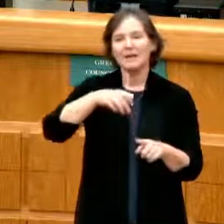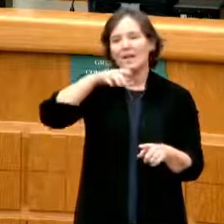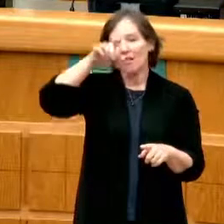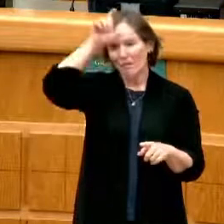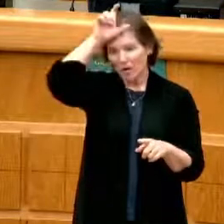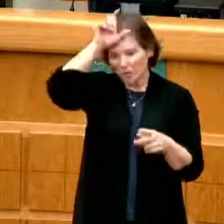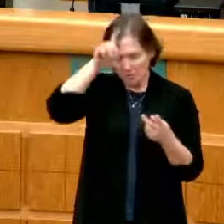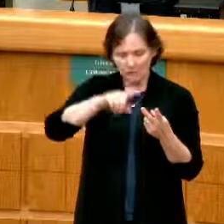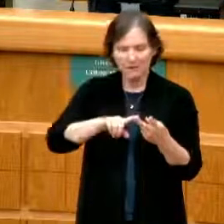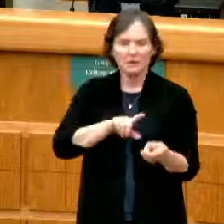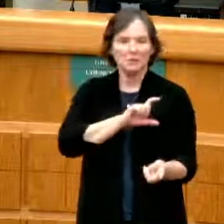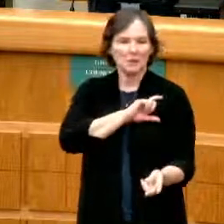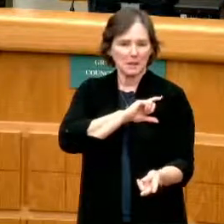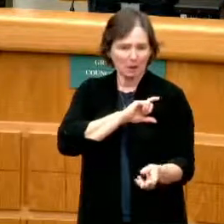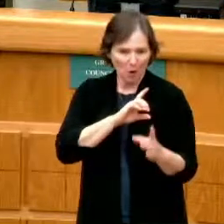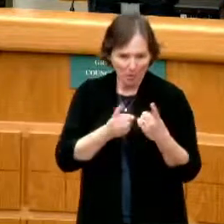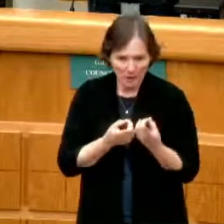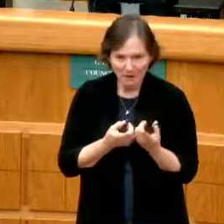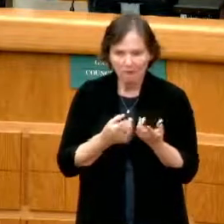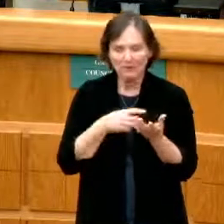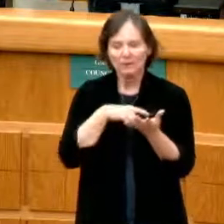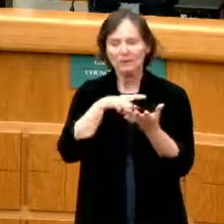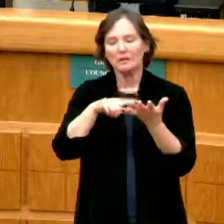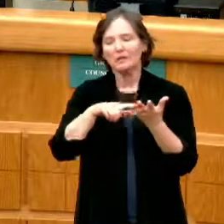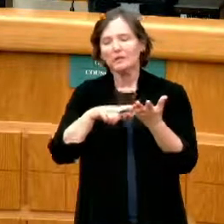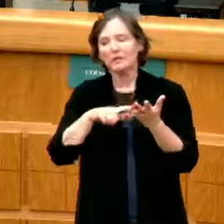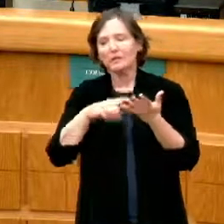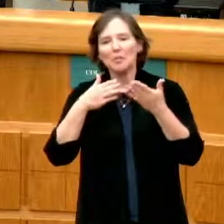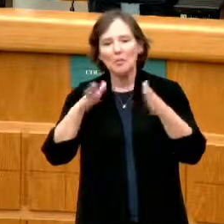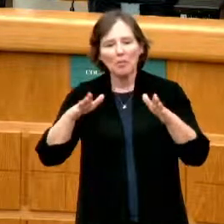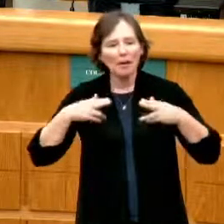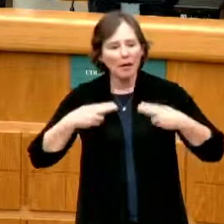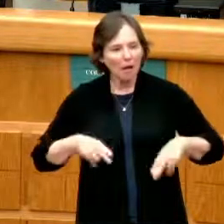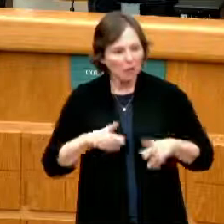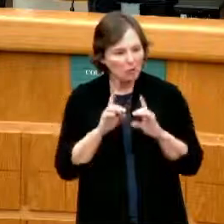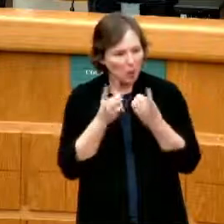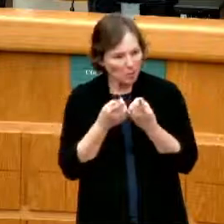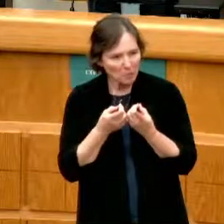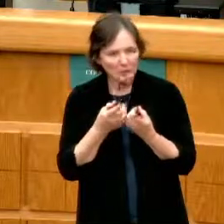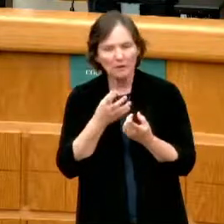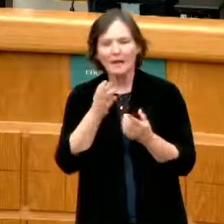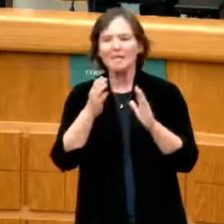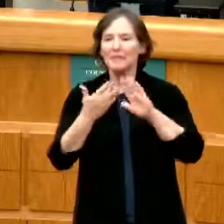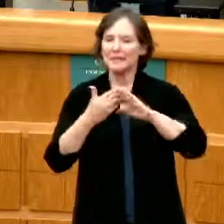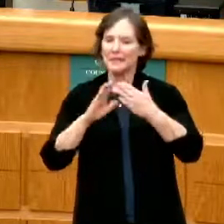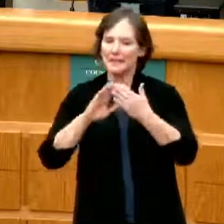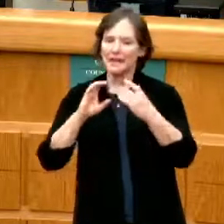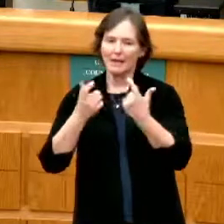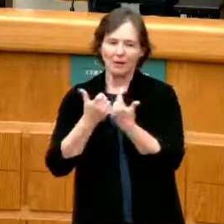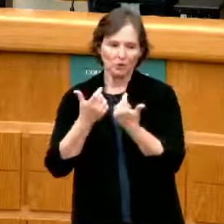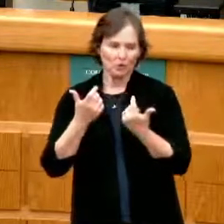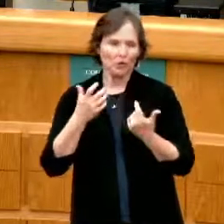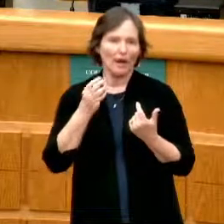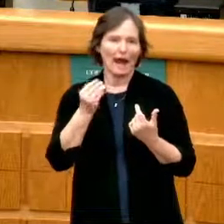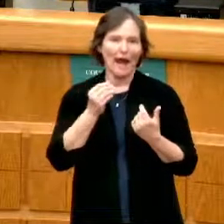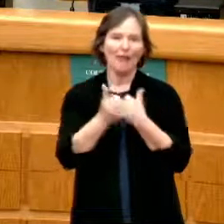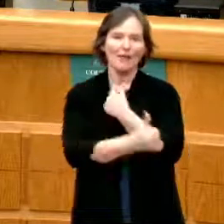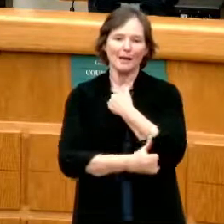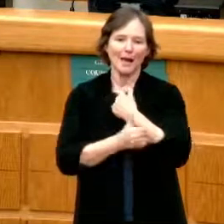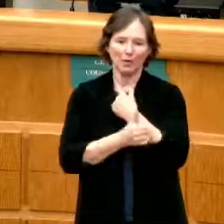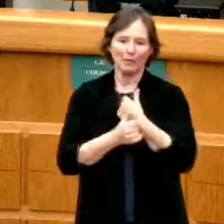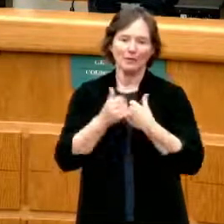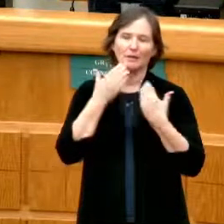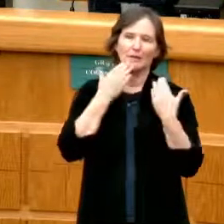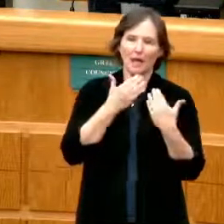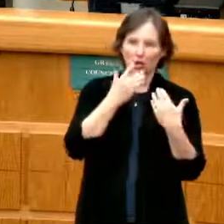the American Bank Center for their part in today's drive. I wanted to let you know, too, that on average, this morning's